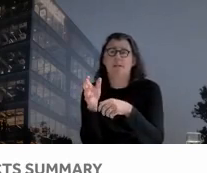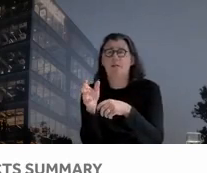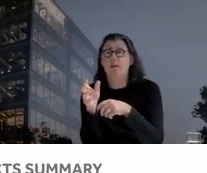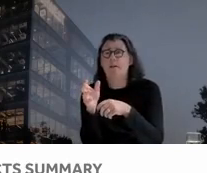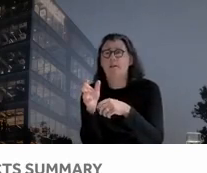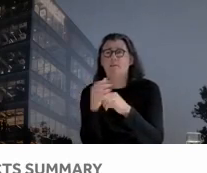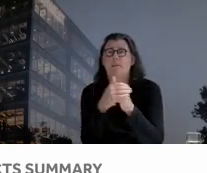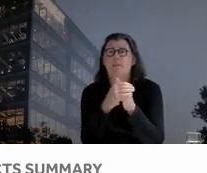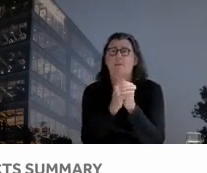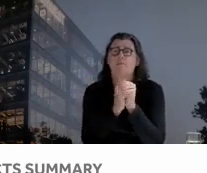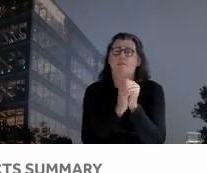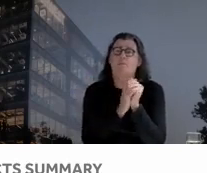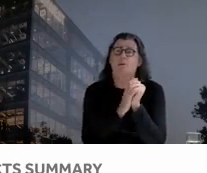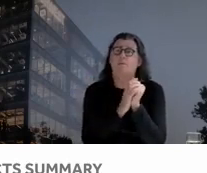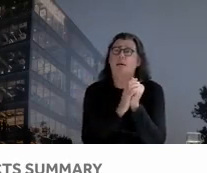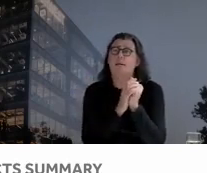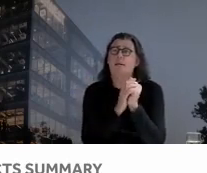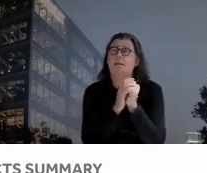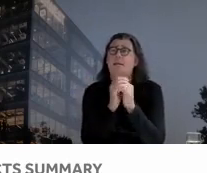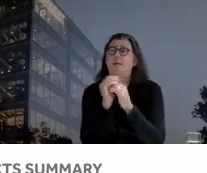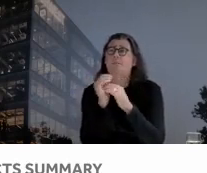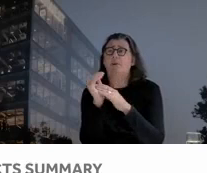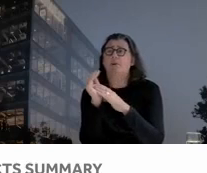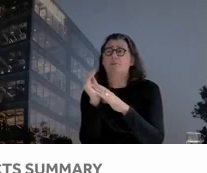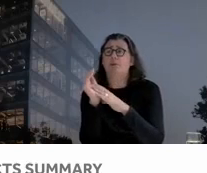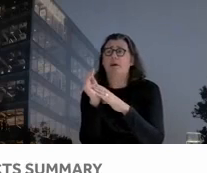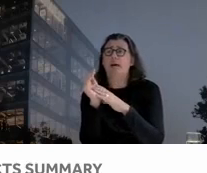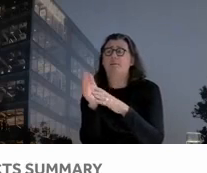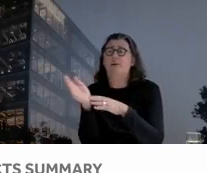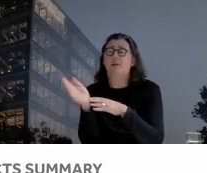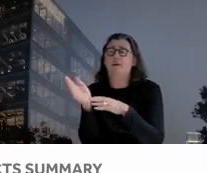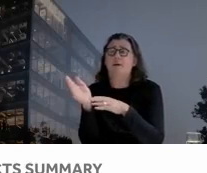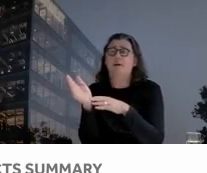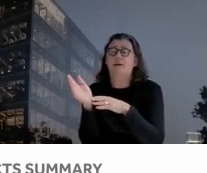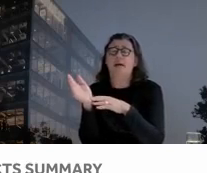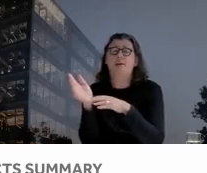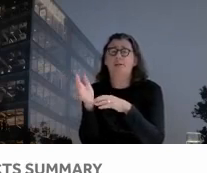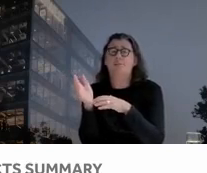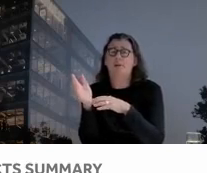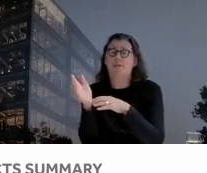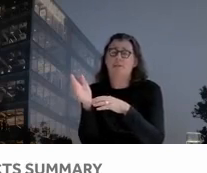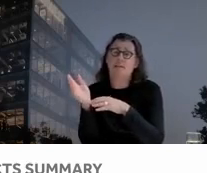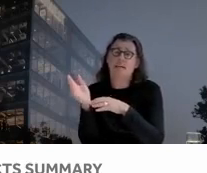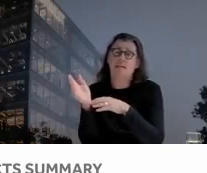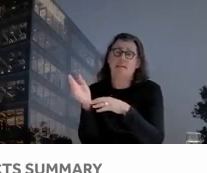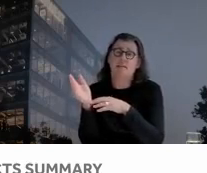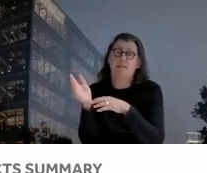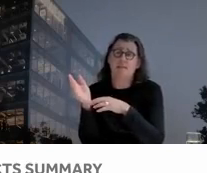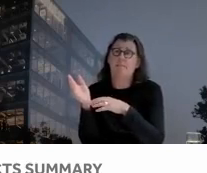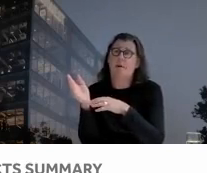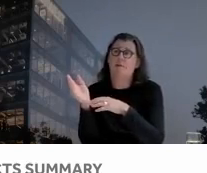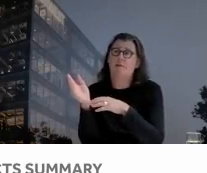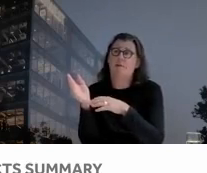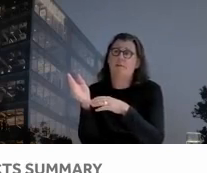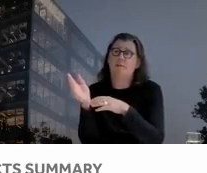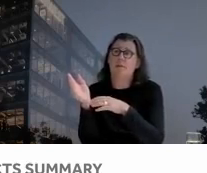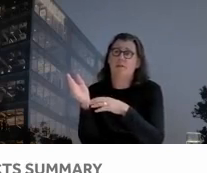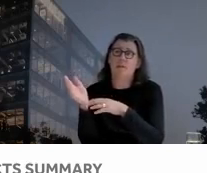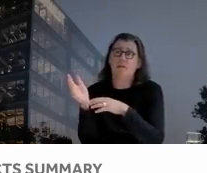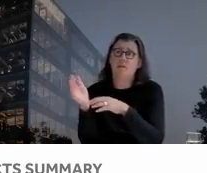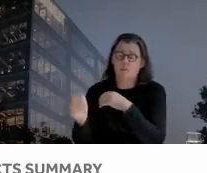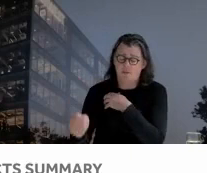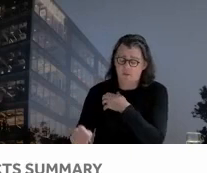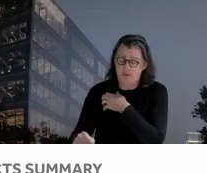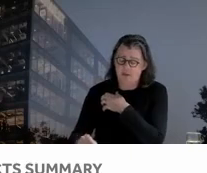using, the star ratings within those that we're applying, but also how they're going, how each project is taking us a step closer to